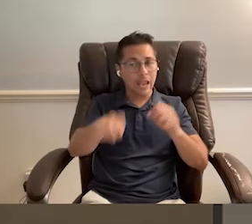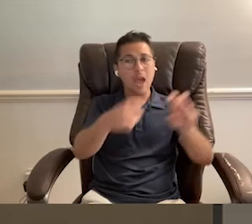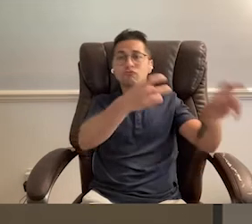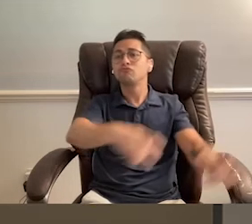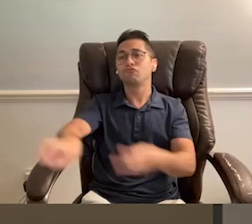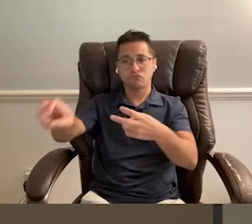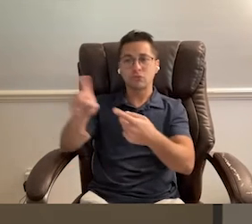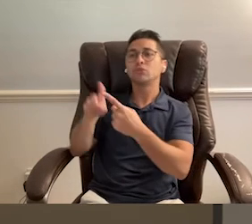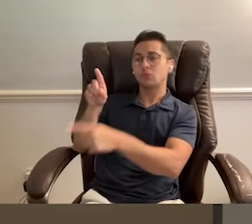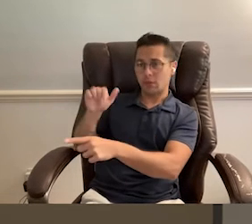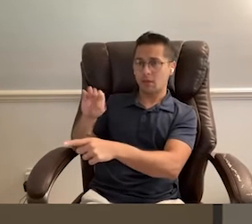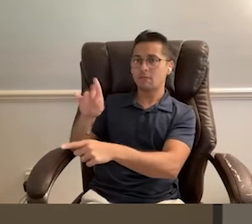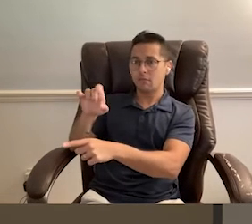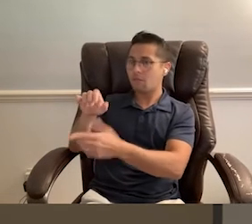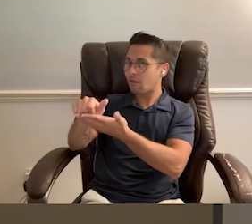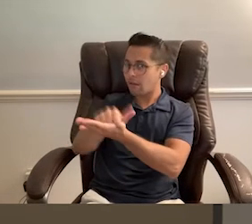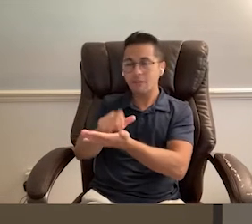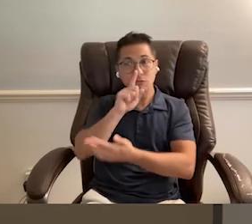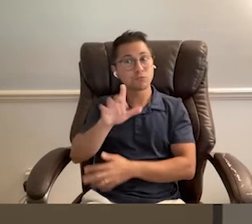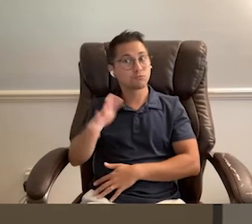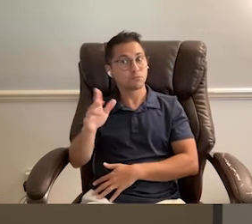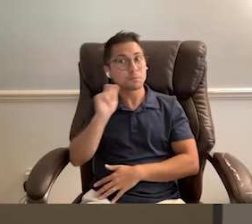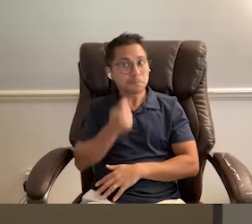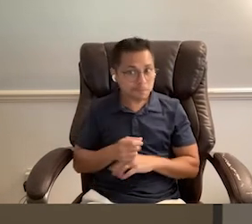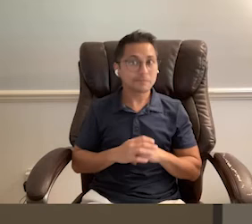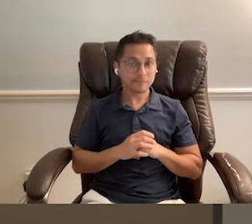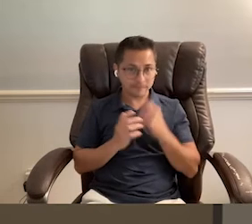that's a pretty neat thing to do. All right.